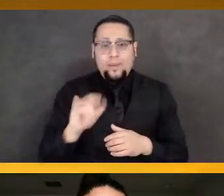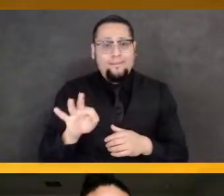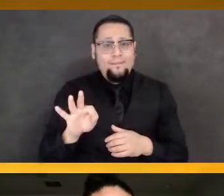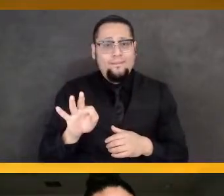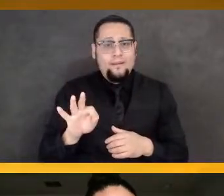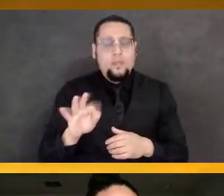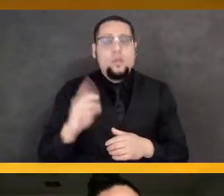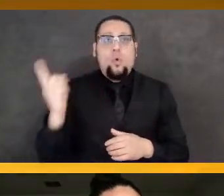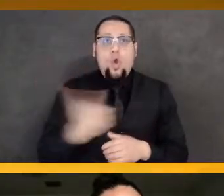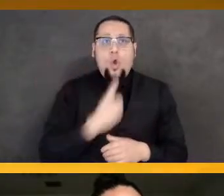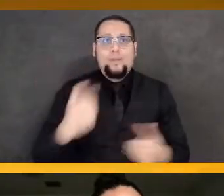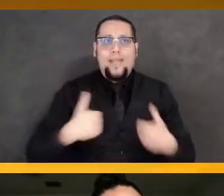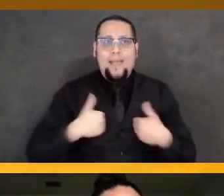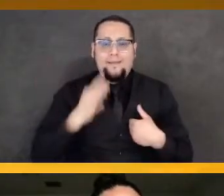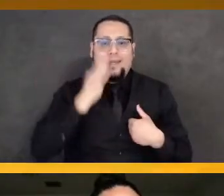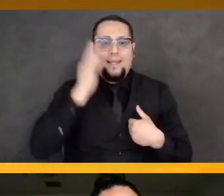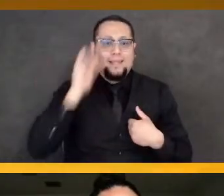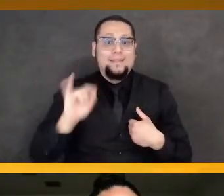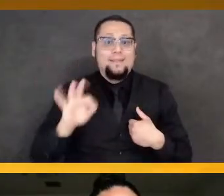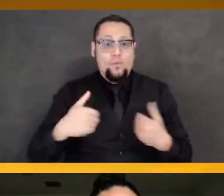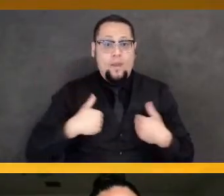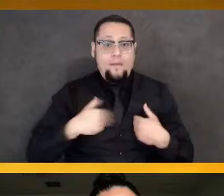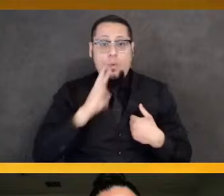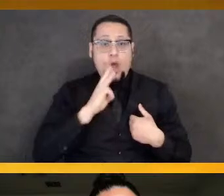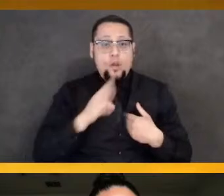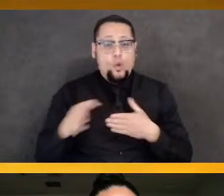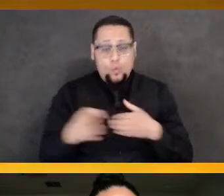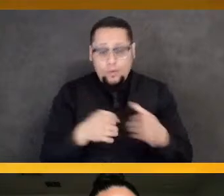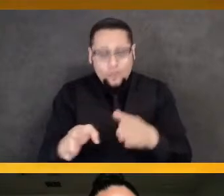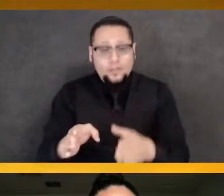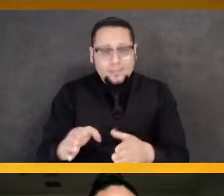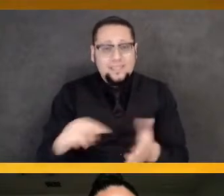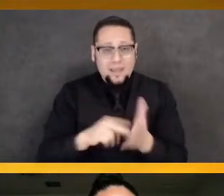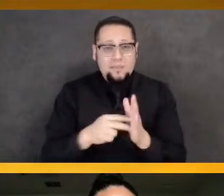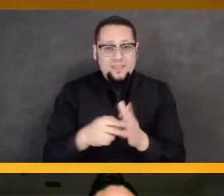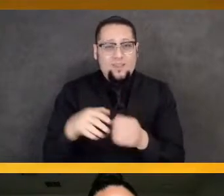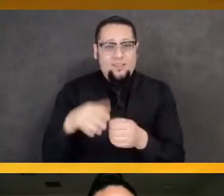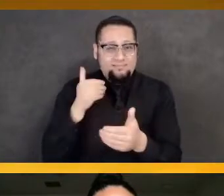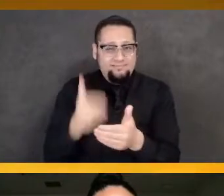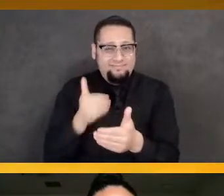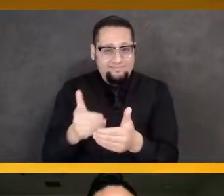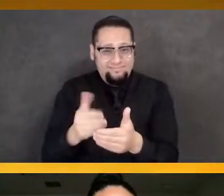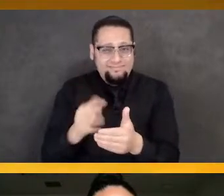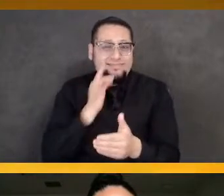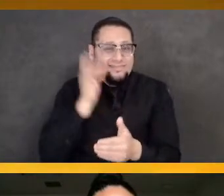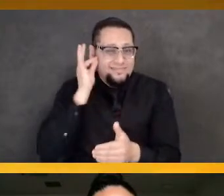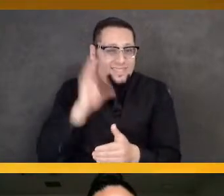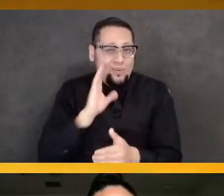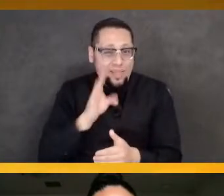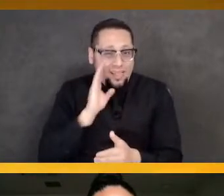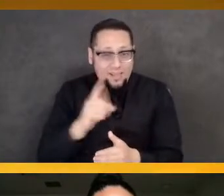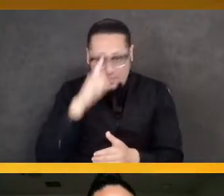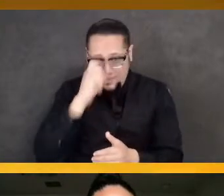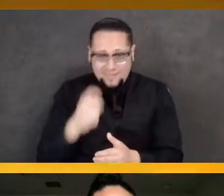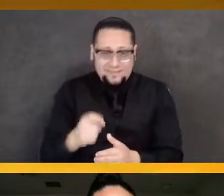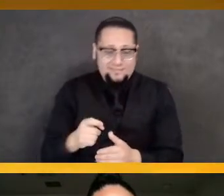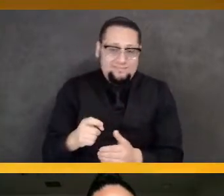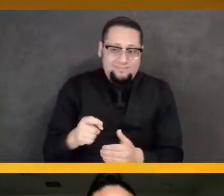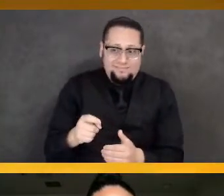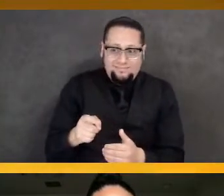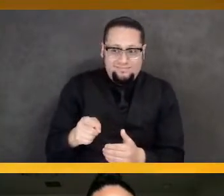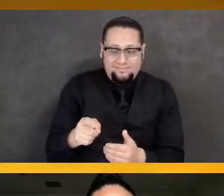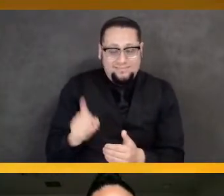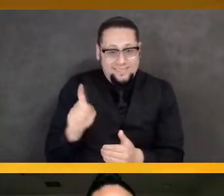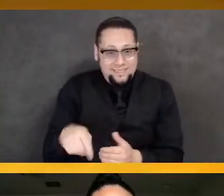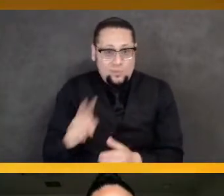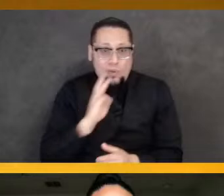you always have native people where there's water, where there are rivers, where there's oceans, where there's water that they can get to for whatever